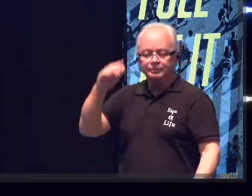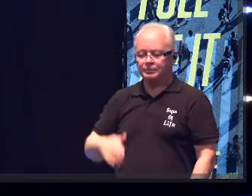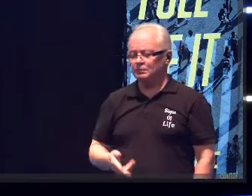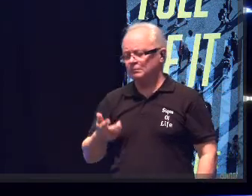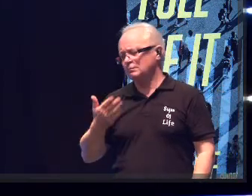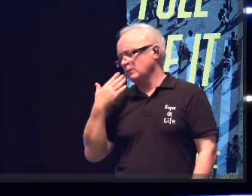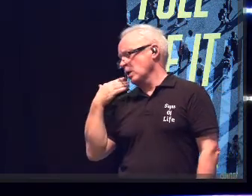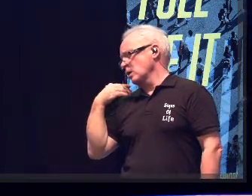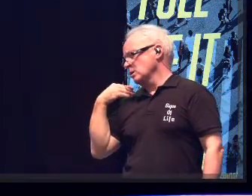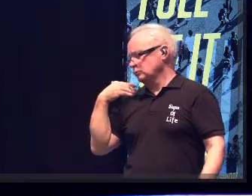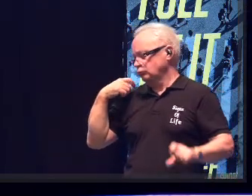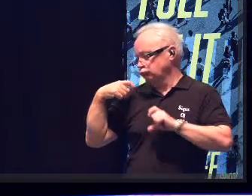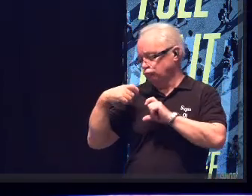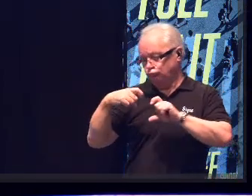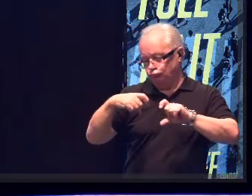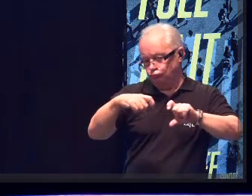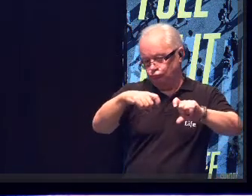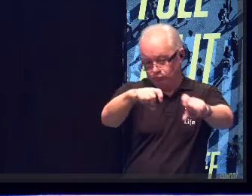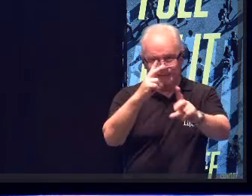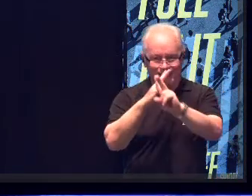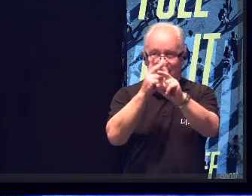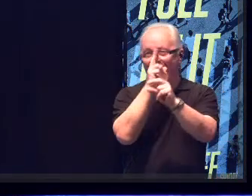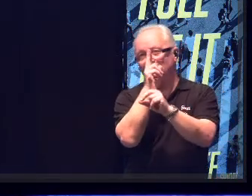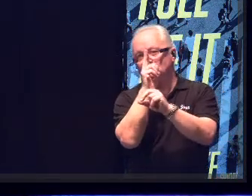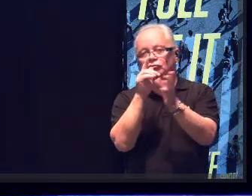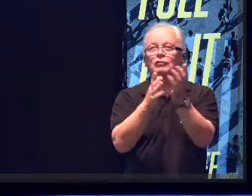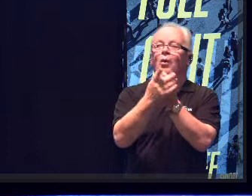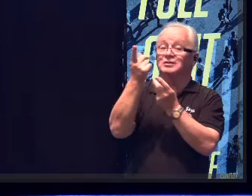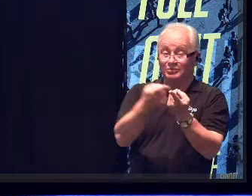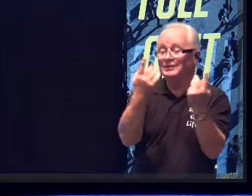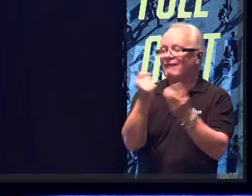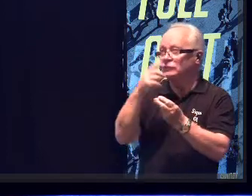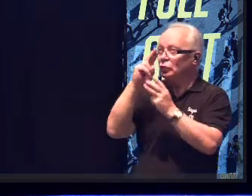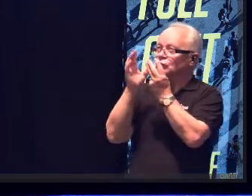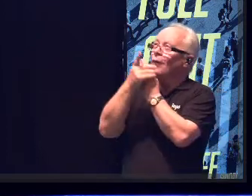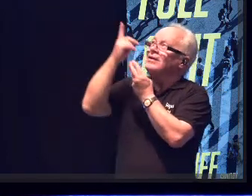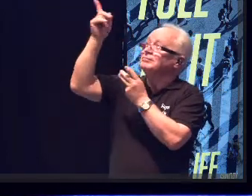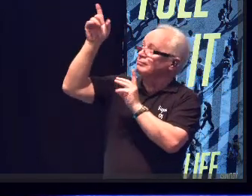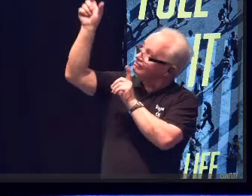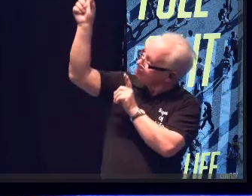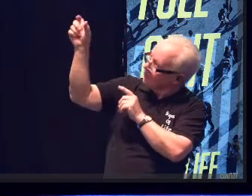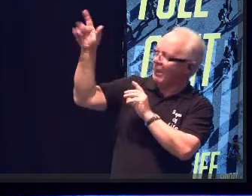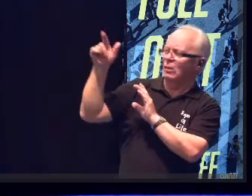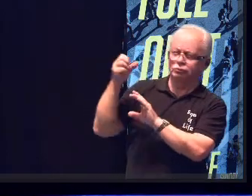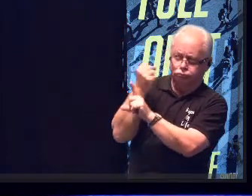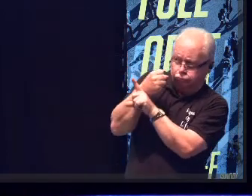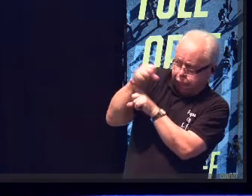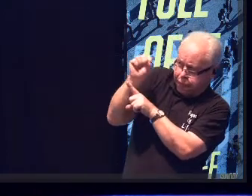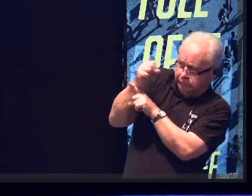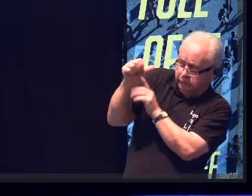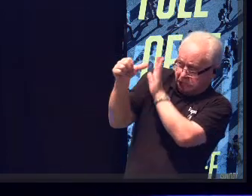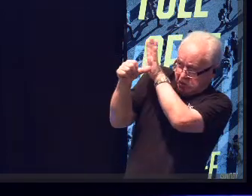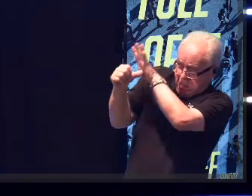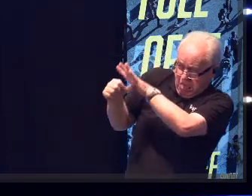image that people have of God, or maybe even that we have of God, is of this restrictive,